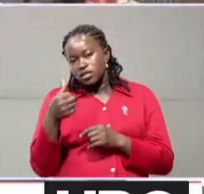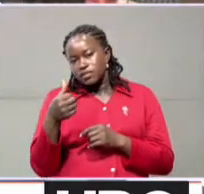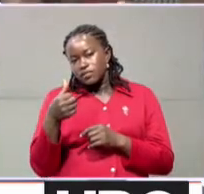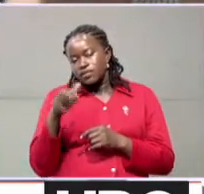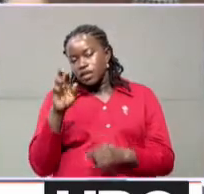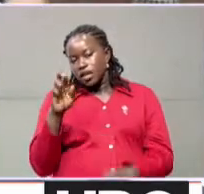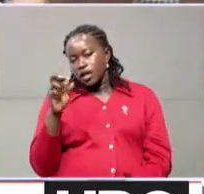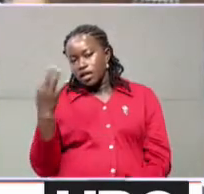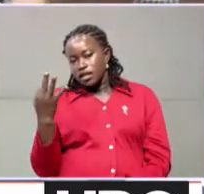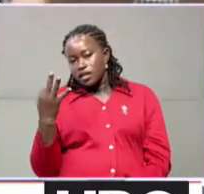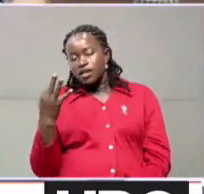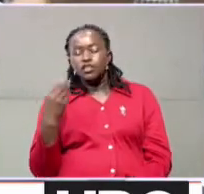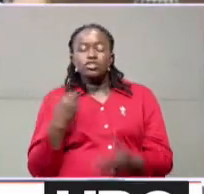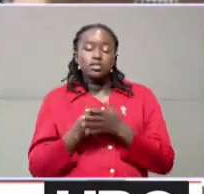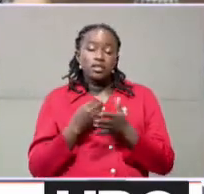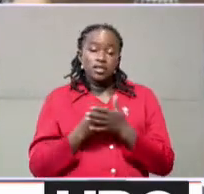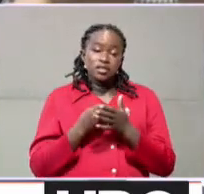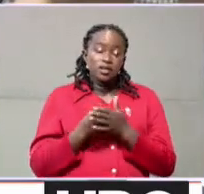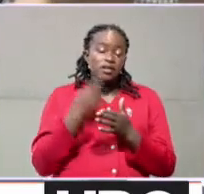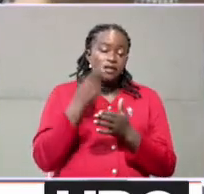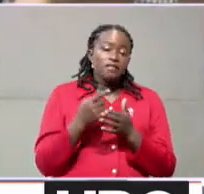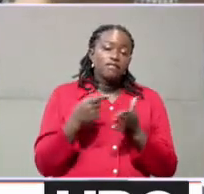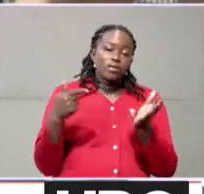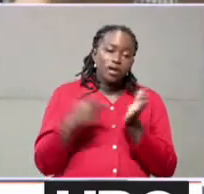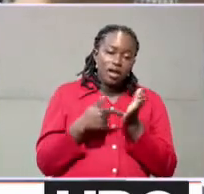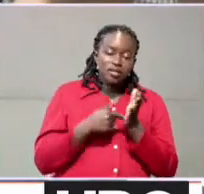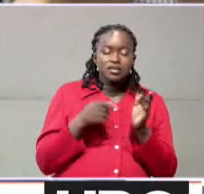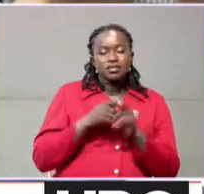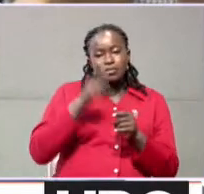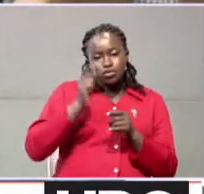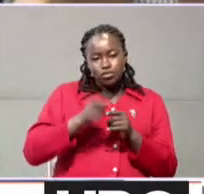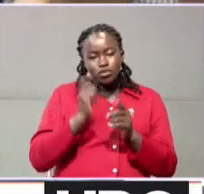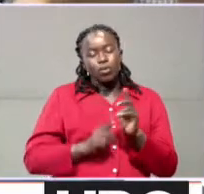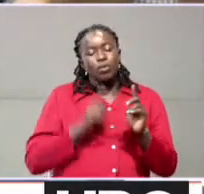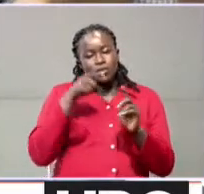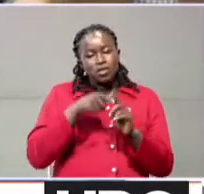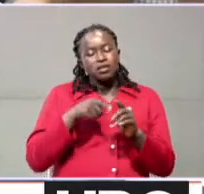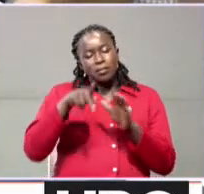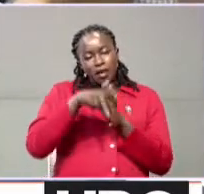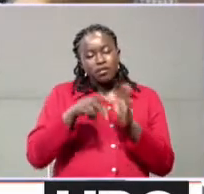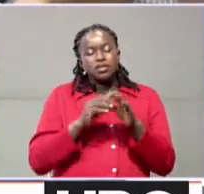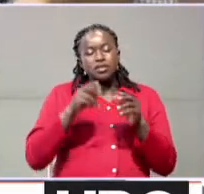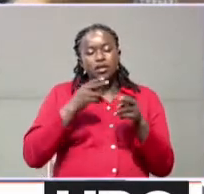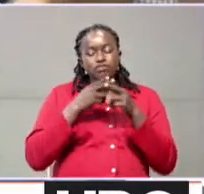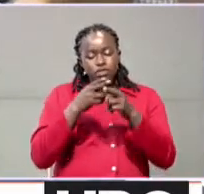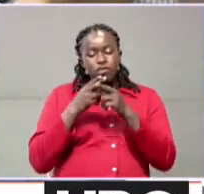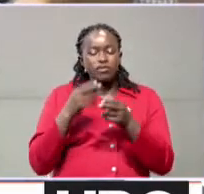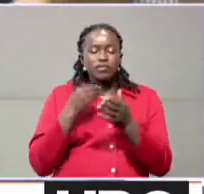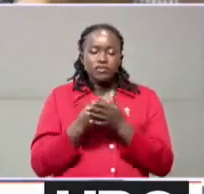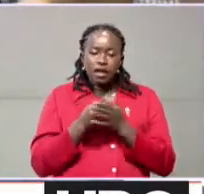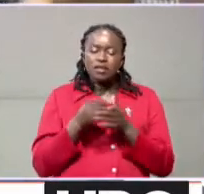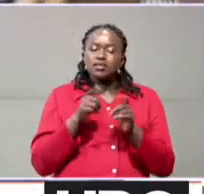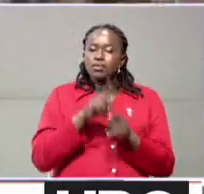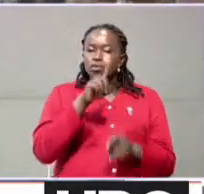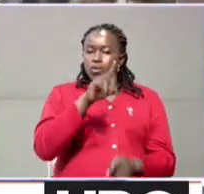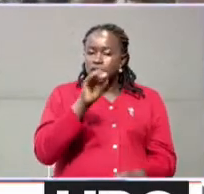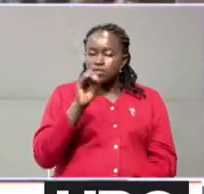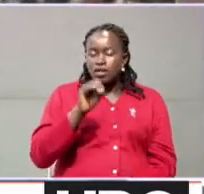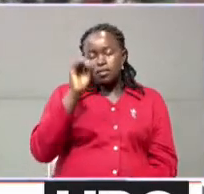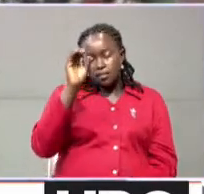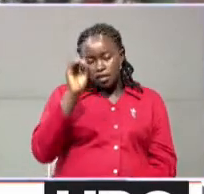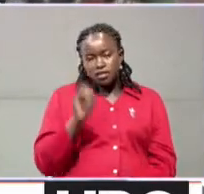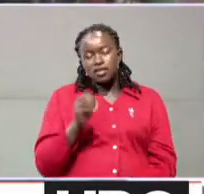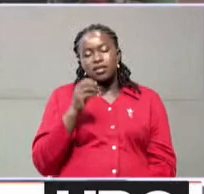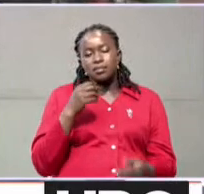683 ceilings for gadgets and tools towards the paris revolving fund and hence the 100 performance on the